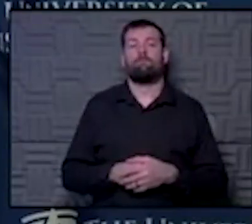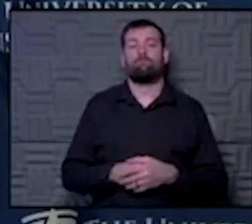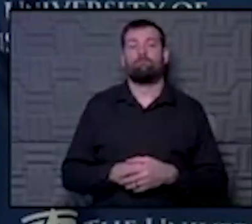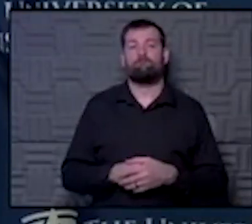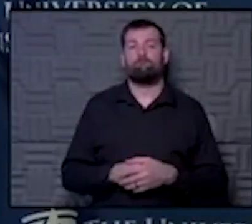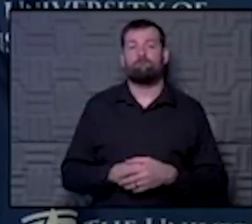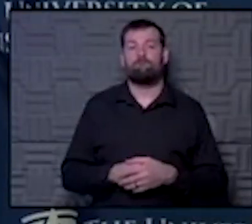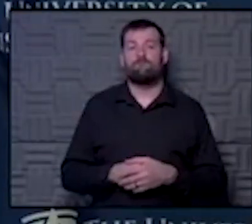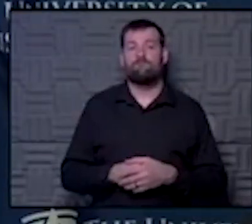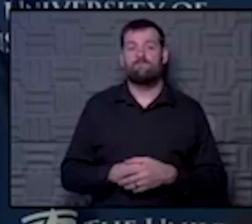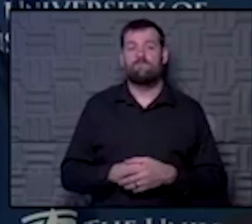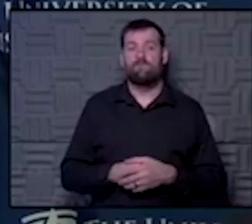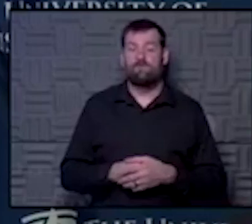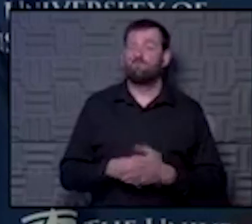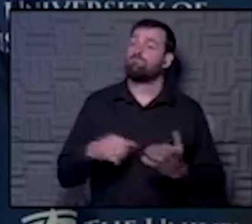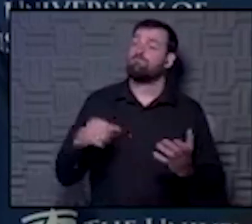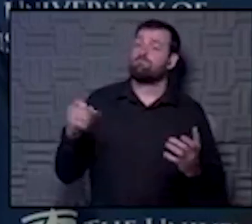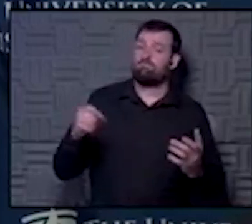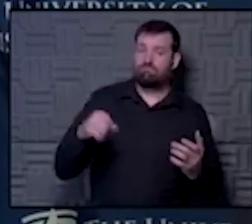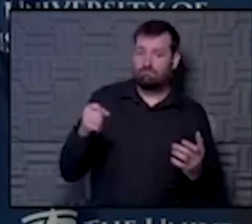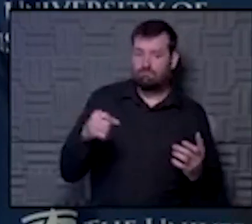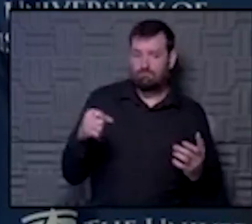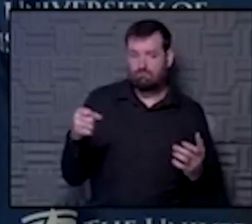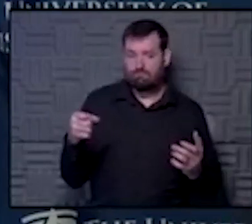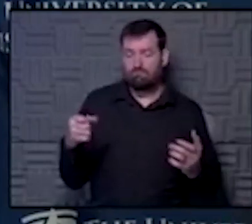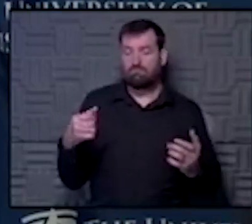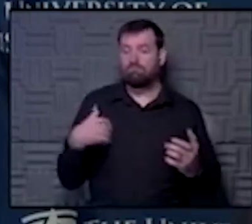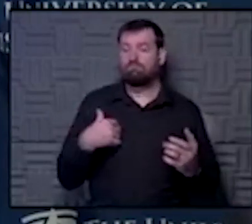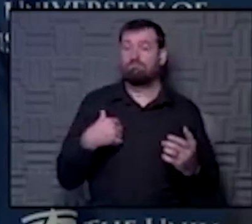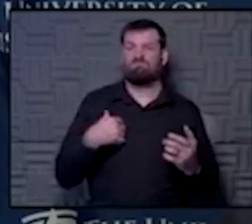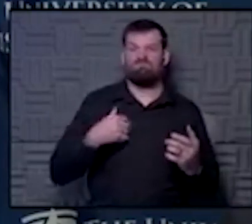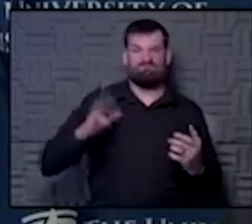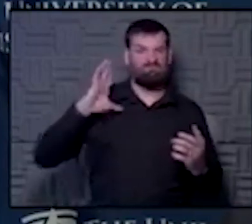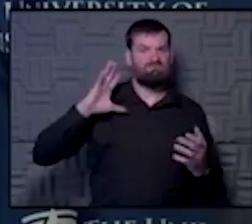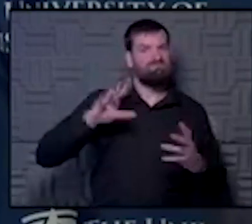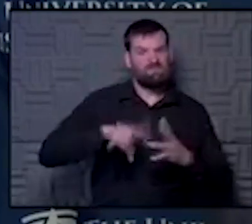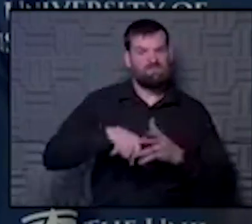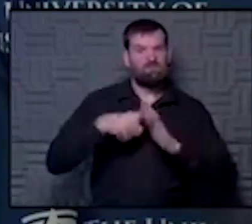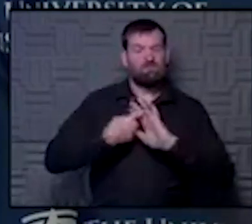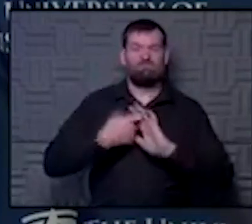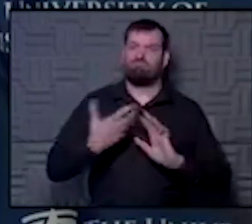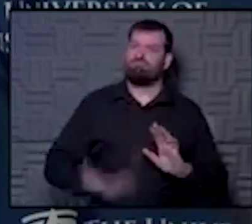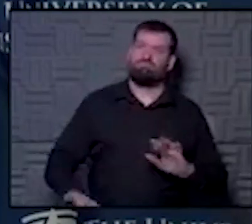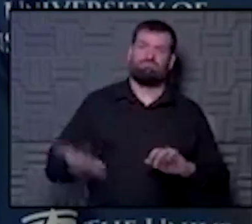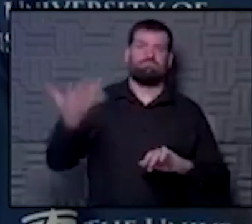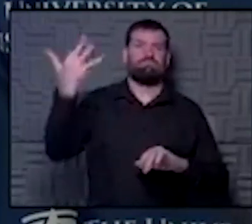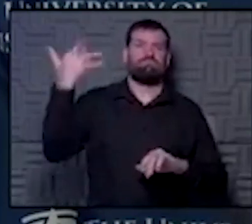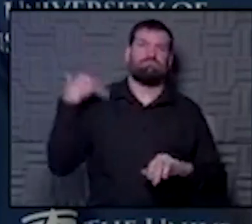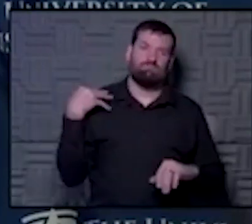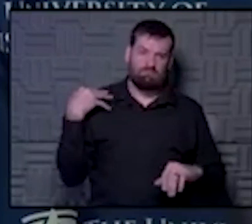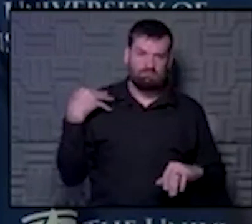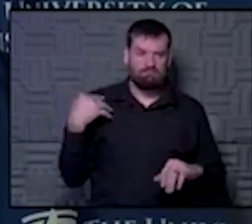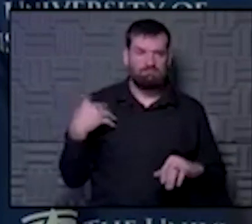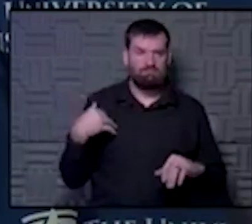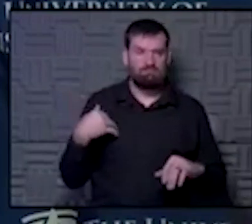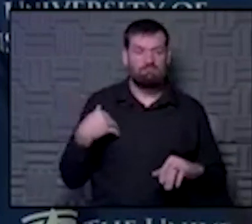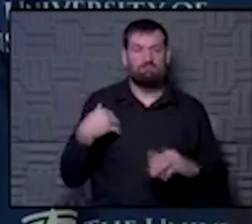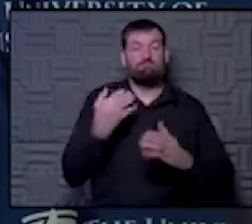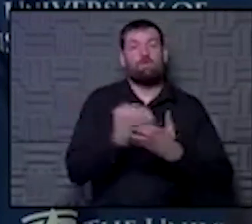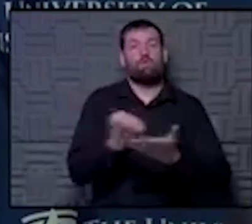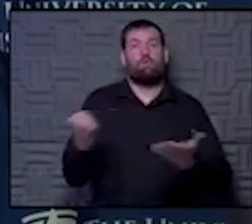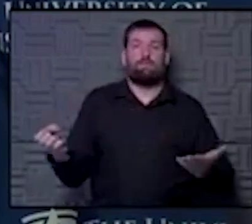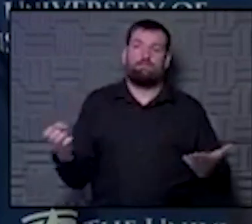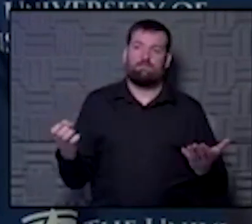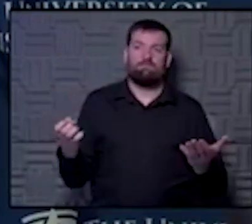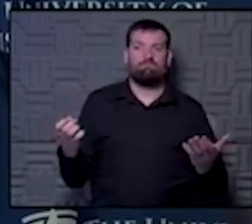The question is for me. Yes, like when we started out, way back, the equipments were